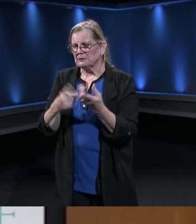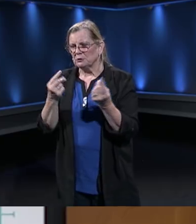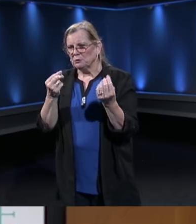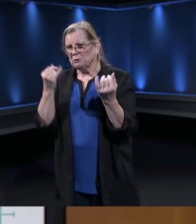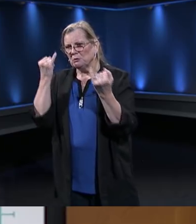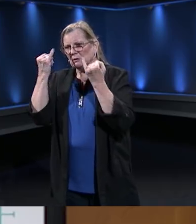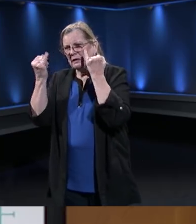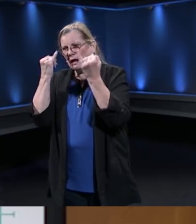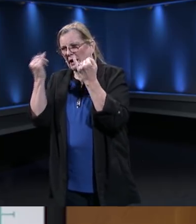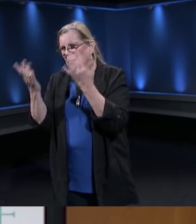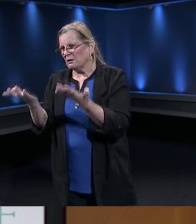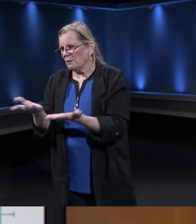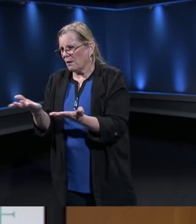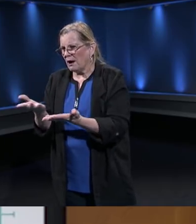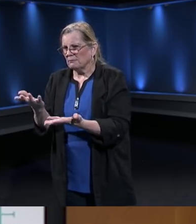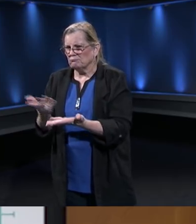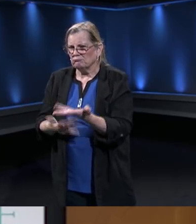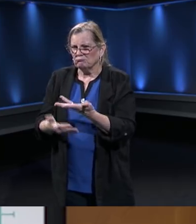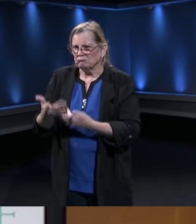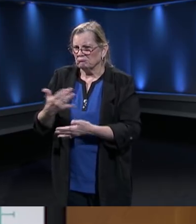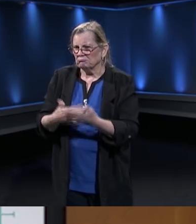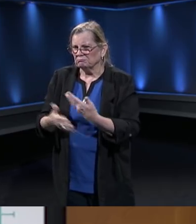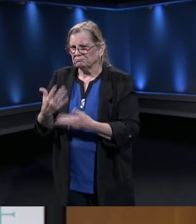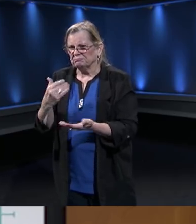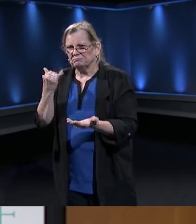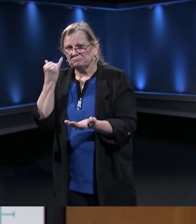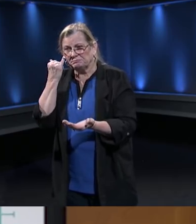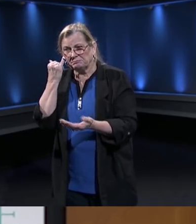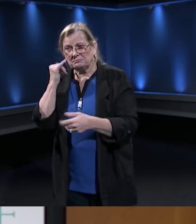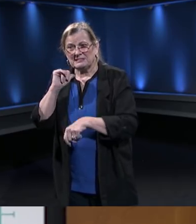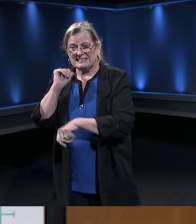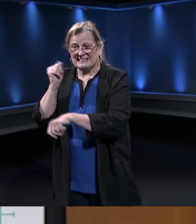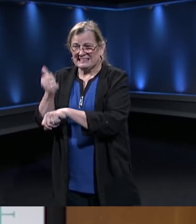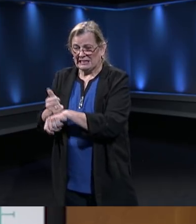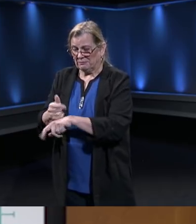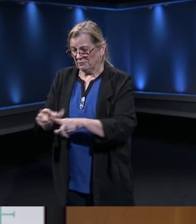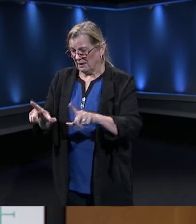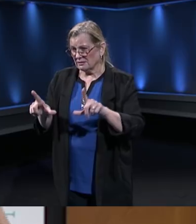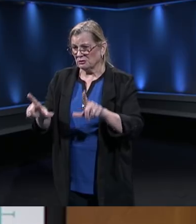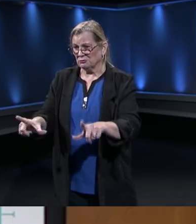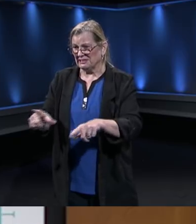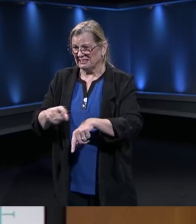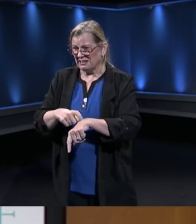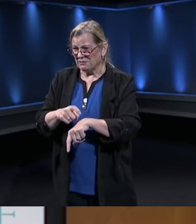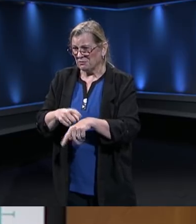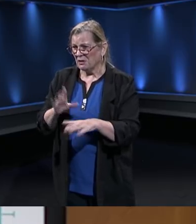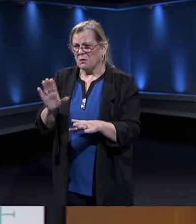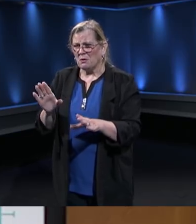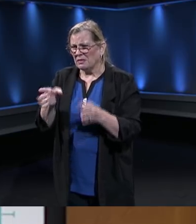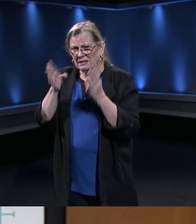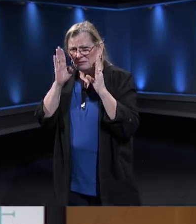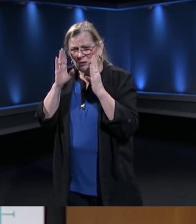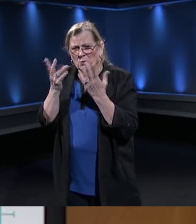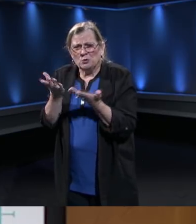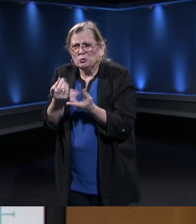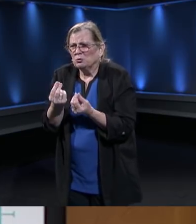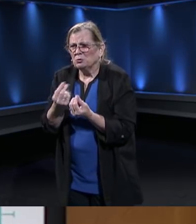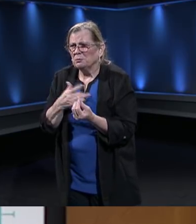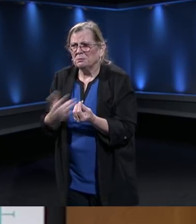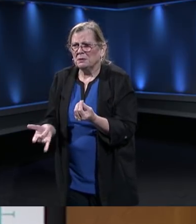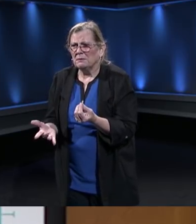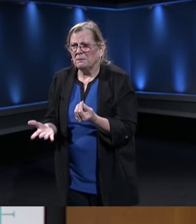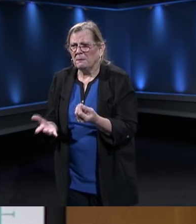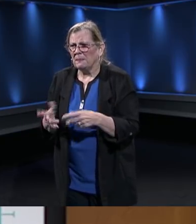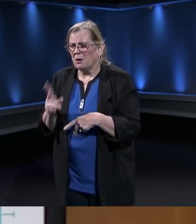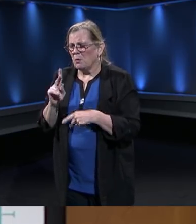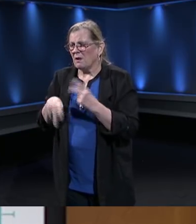not following through with what we have set up right now? But also reviewing the schedule for the day with each other.